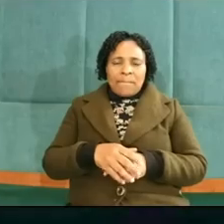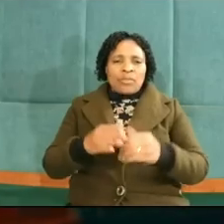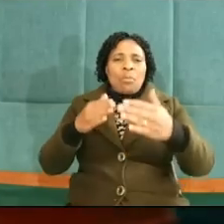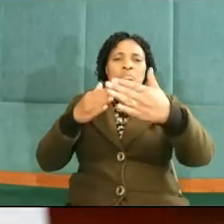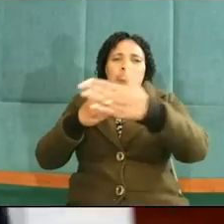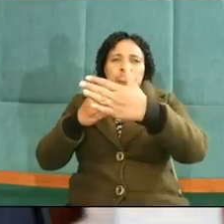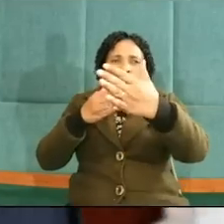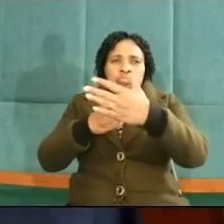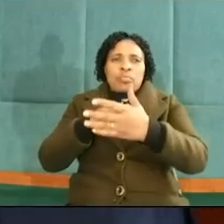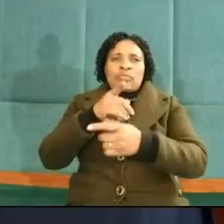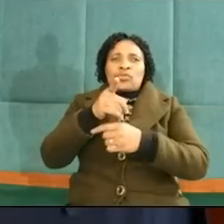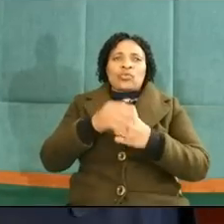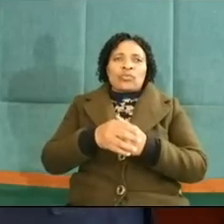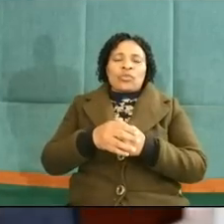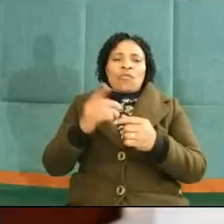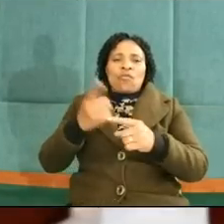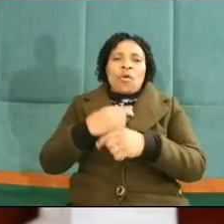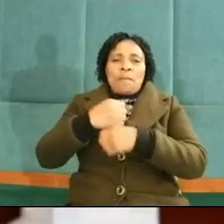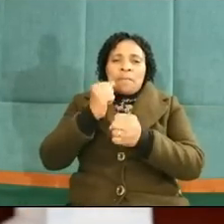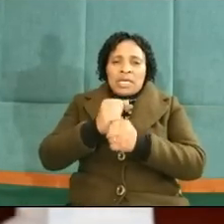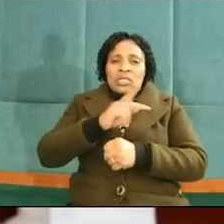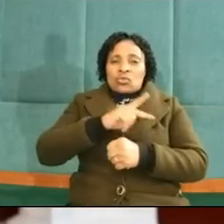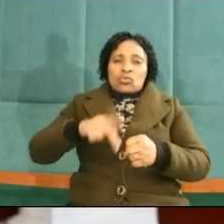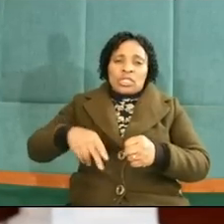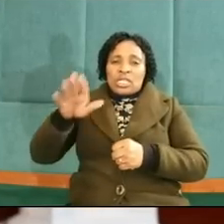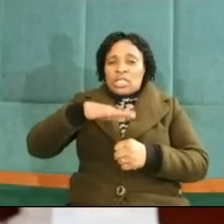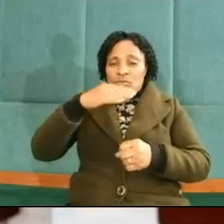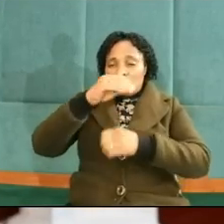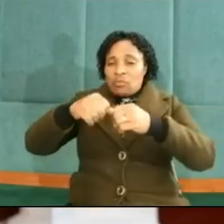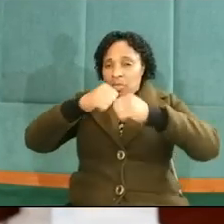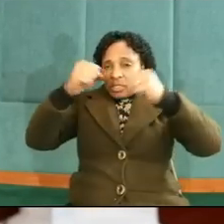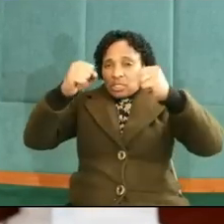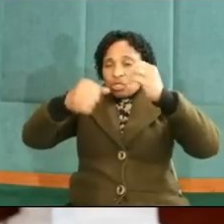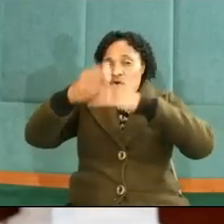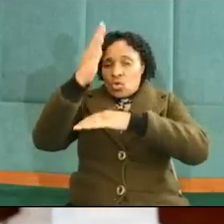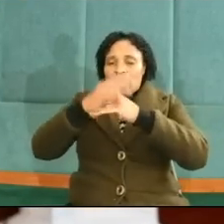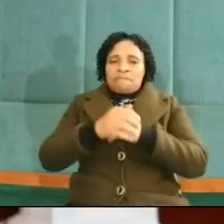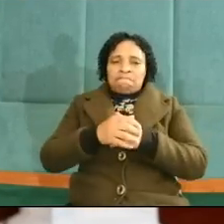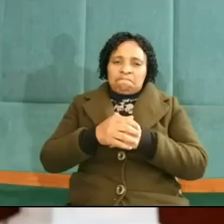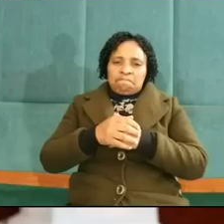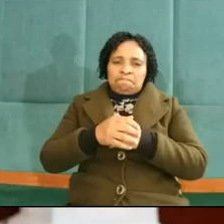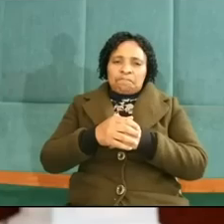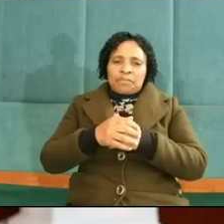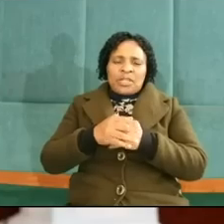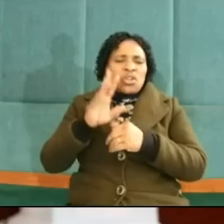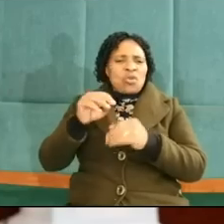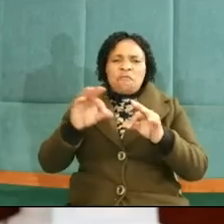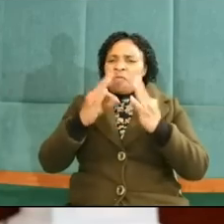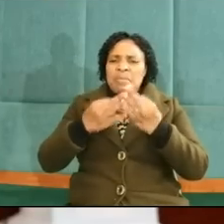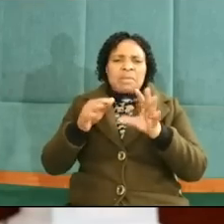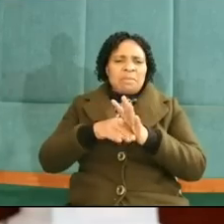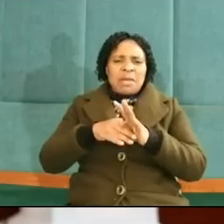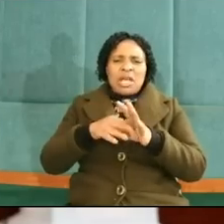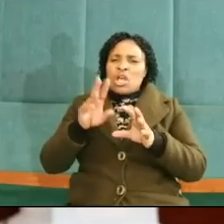prevent you from making it into the kingdom of Almighty God. No family member, no